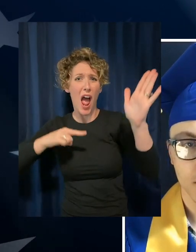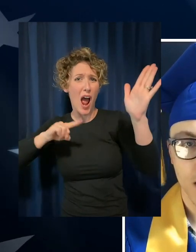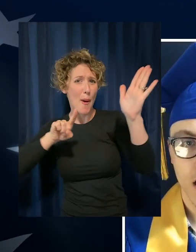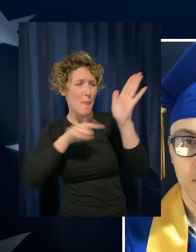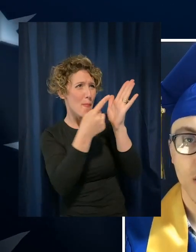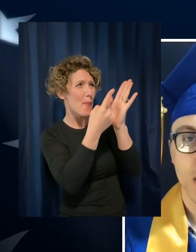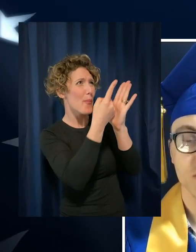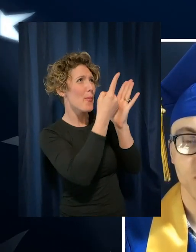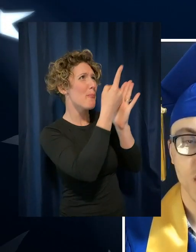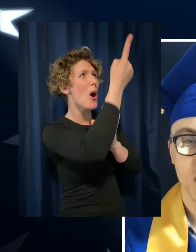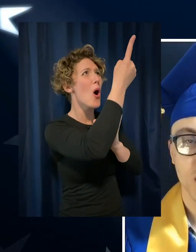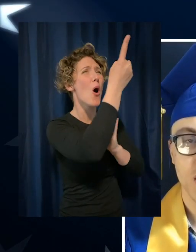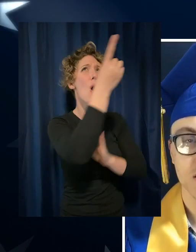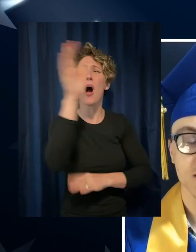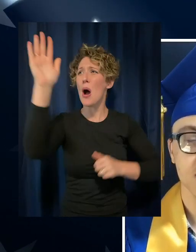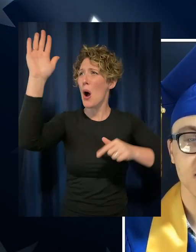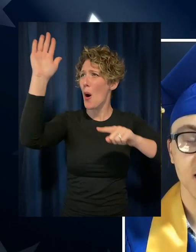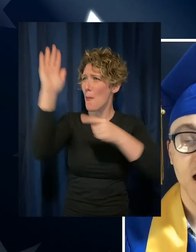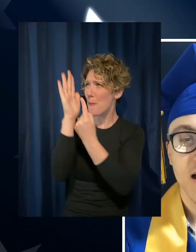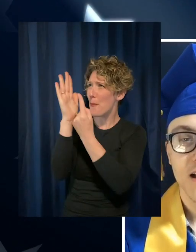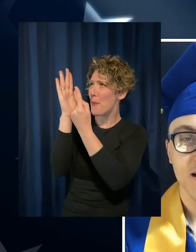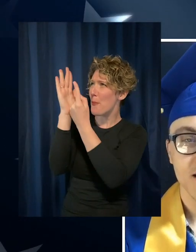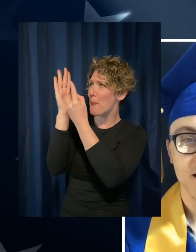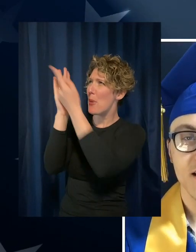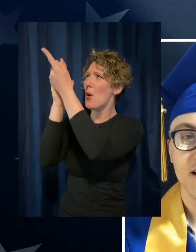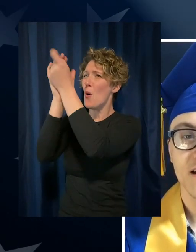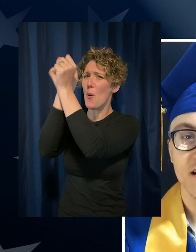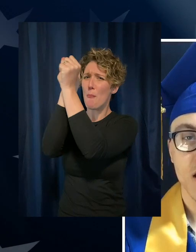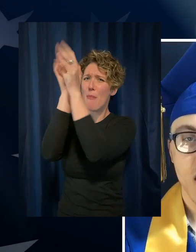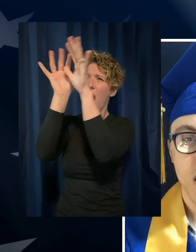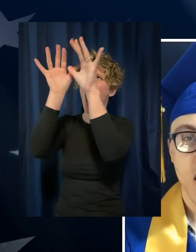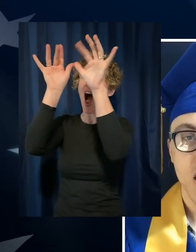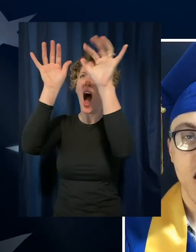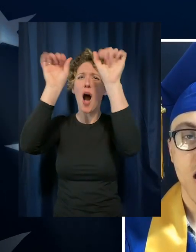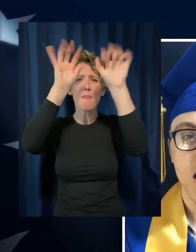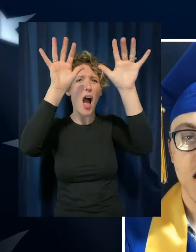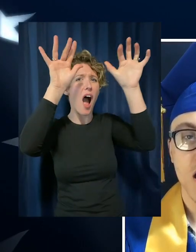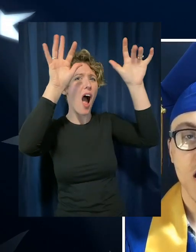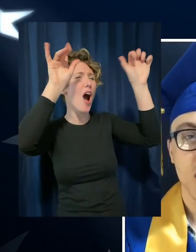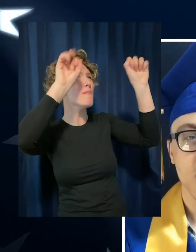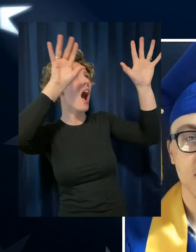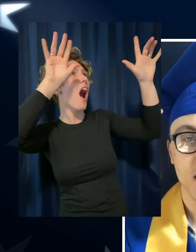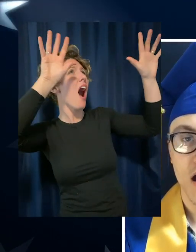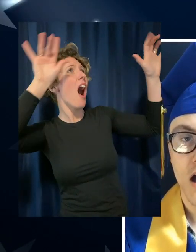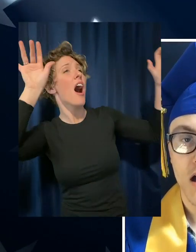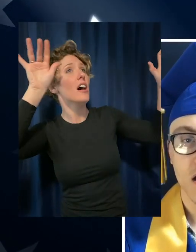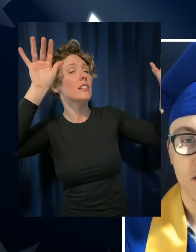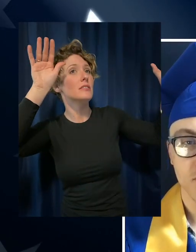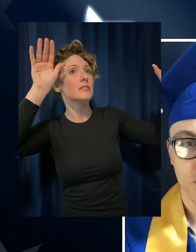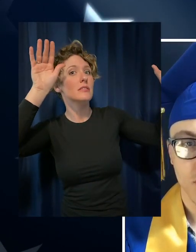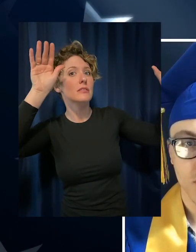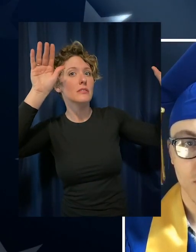glare, the bombs bursting in air,